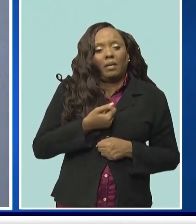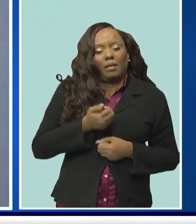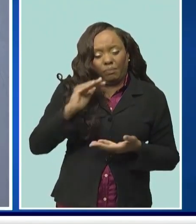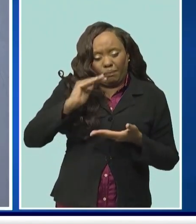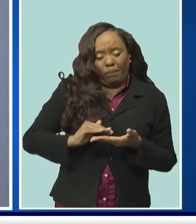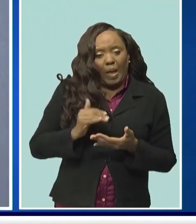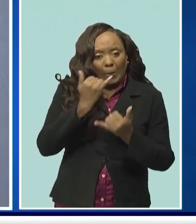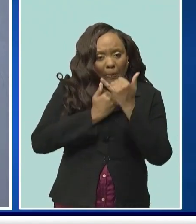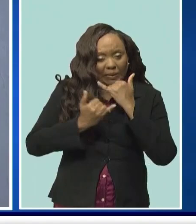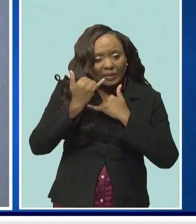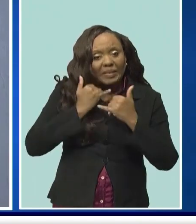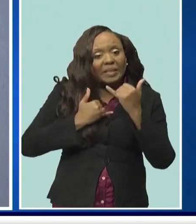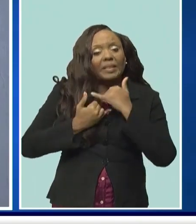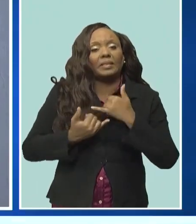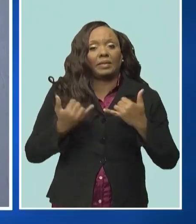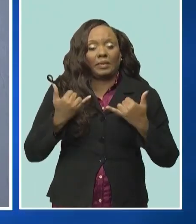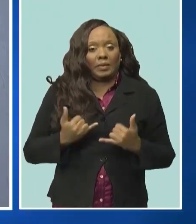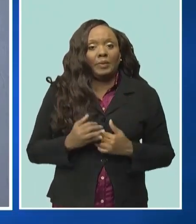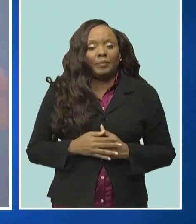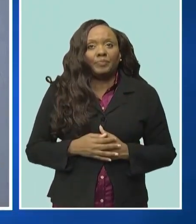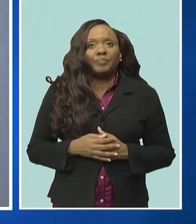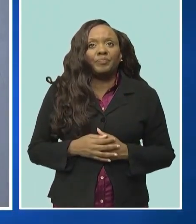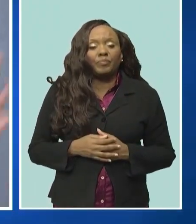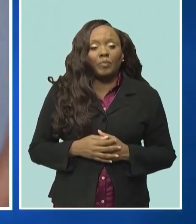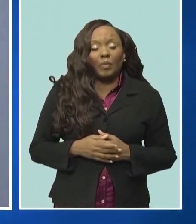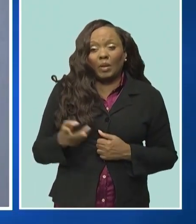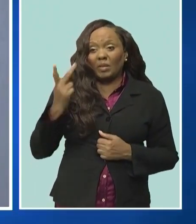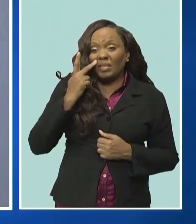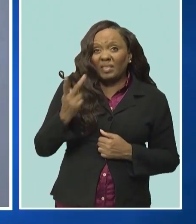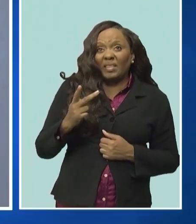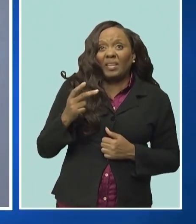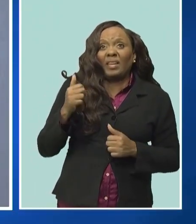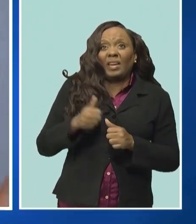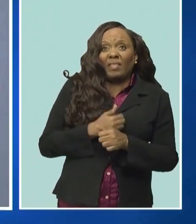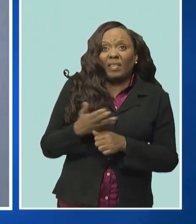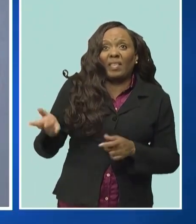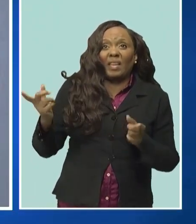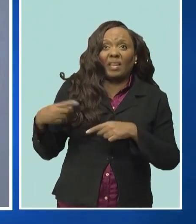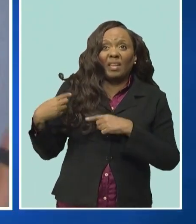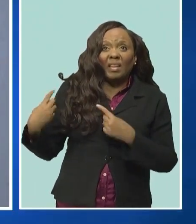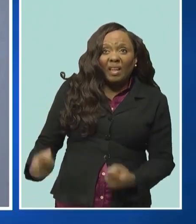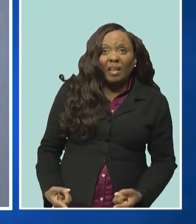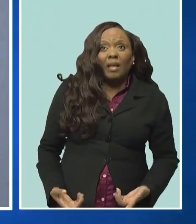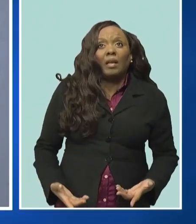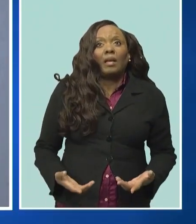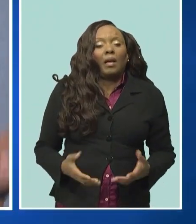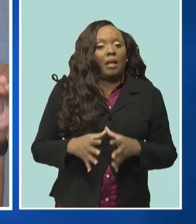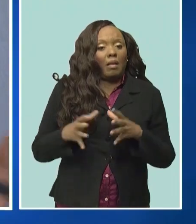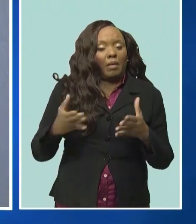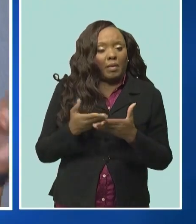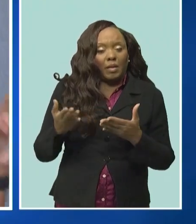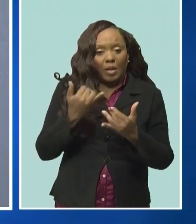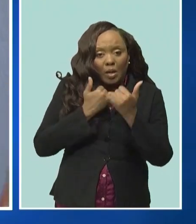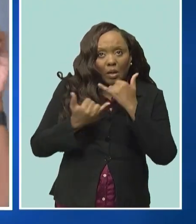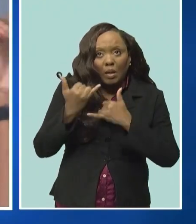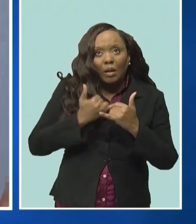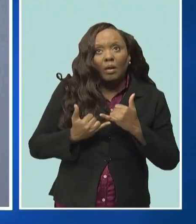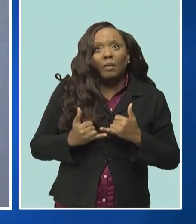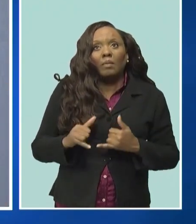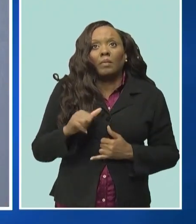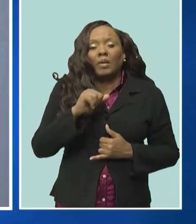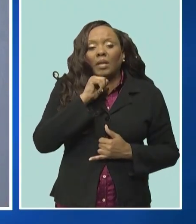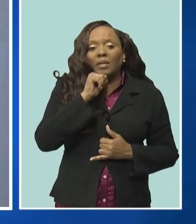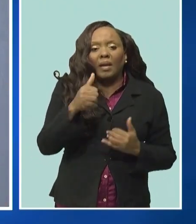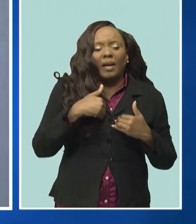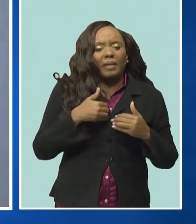but the earlier decisions, when you're seeing all that took place up to the dismissal, is just filled with things that were wrong because we didn't have enough to